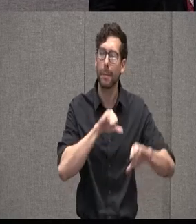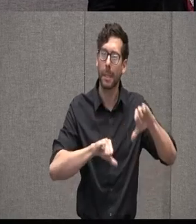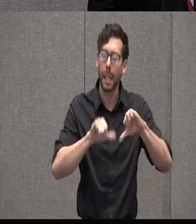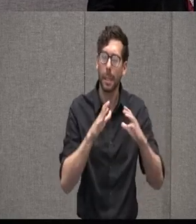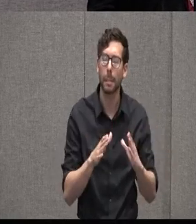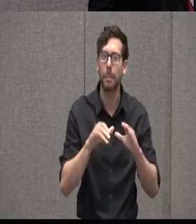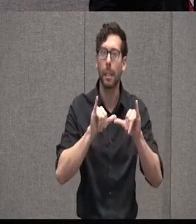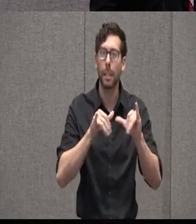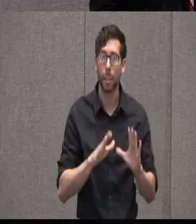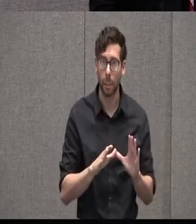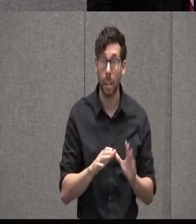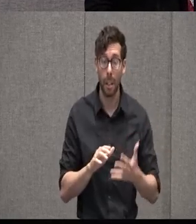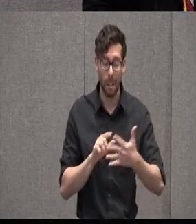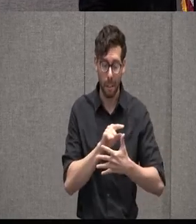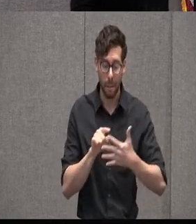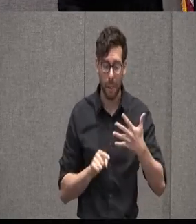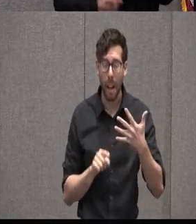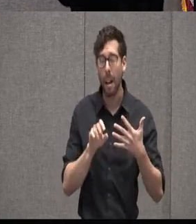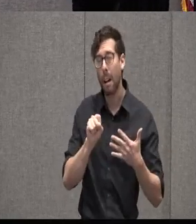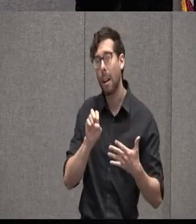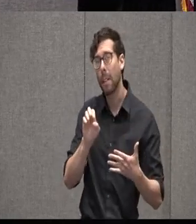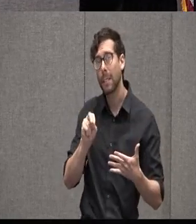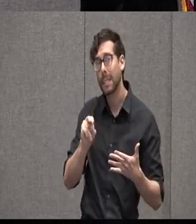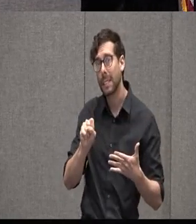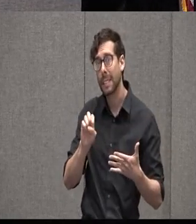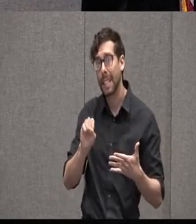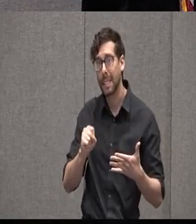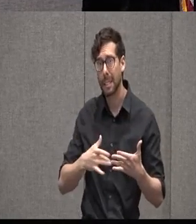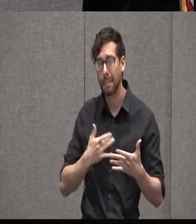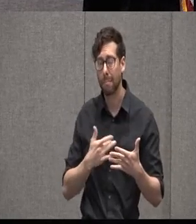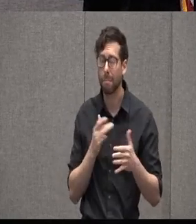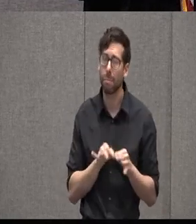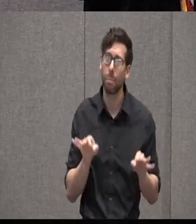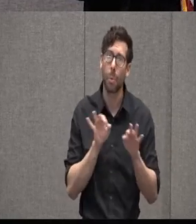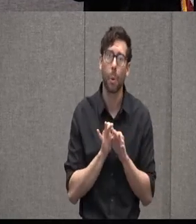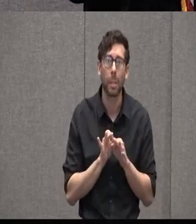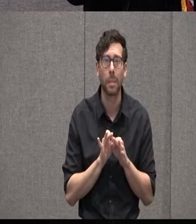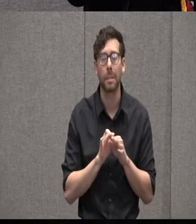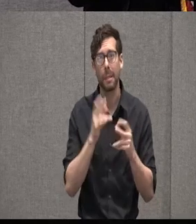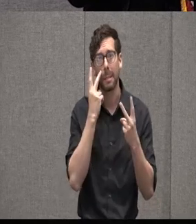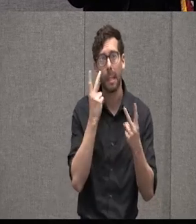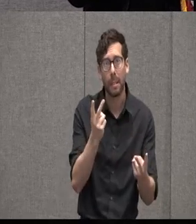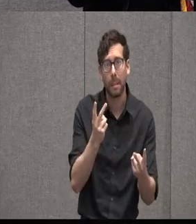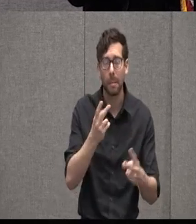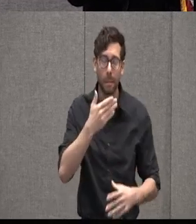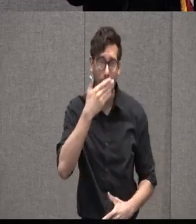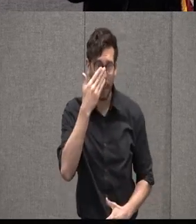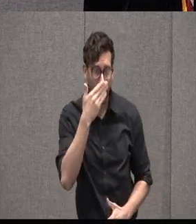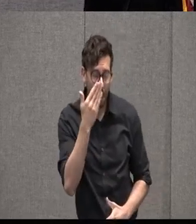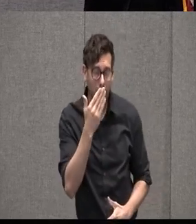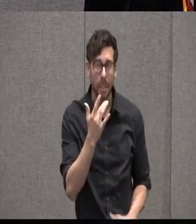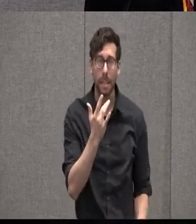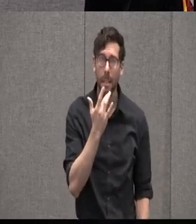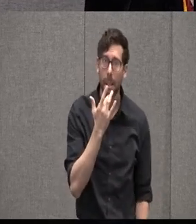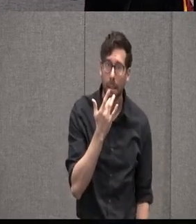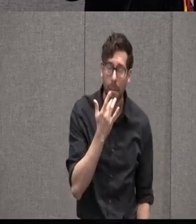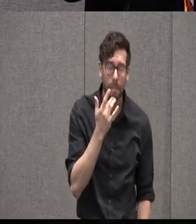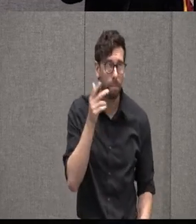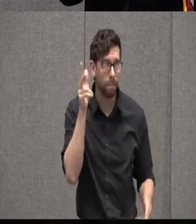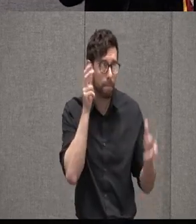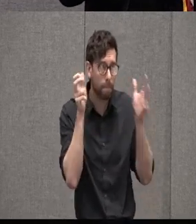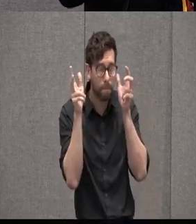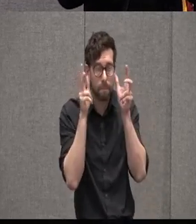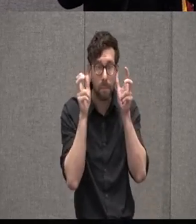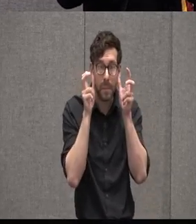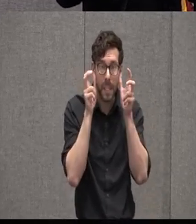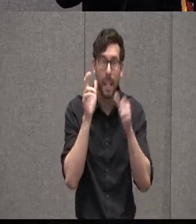are really important in science. Our sense of sight, smell, taste, hearing,